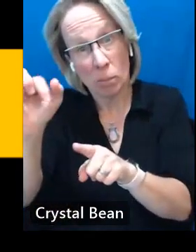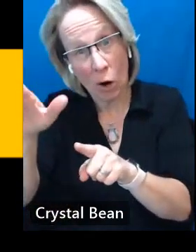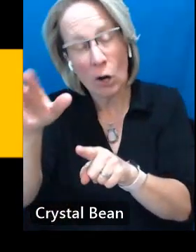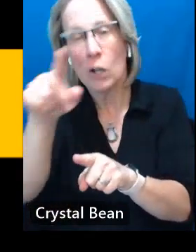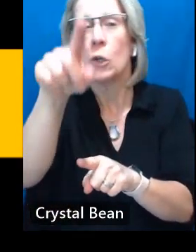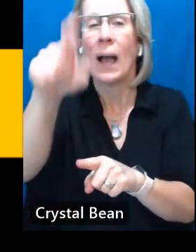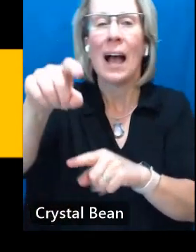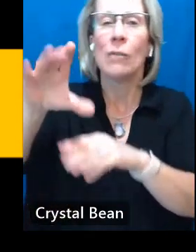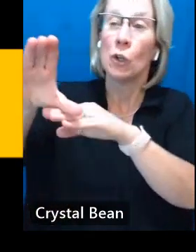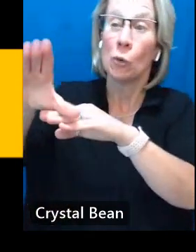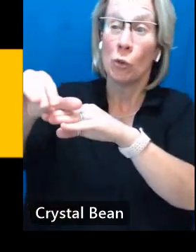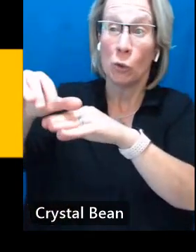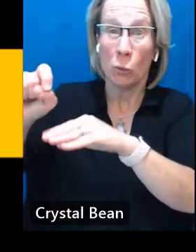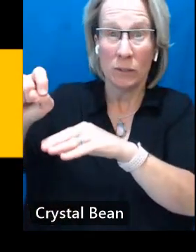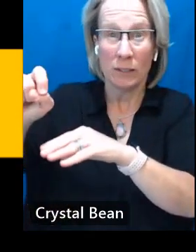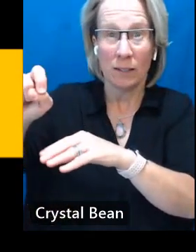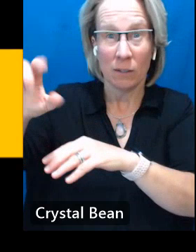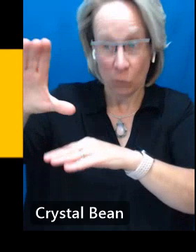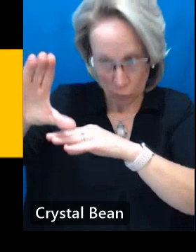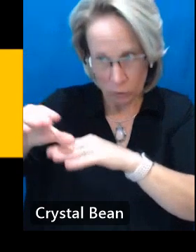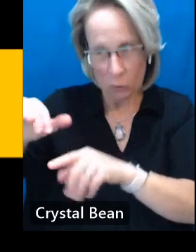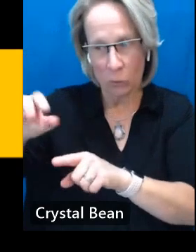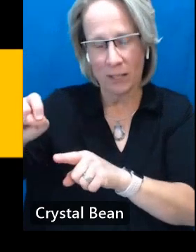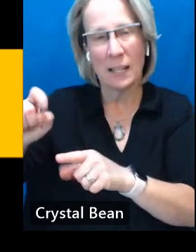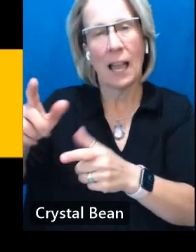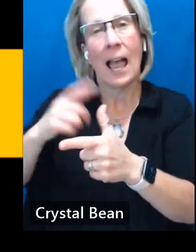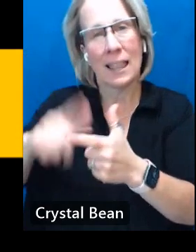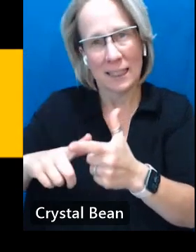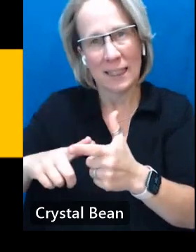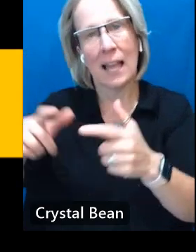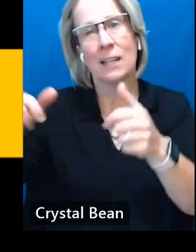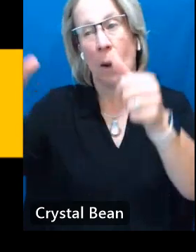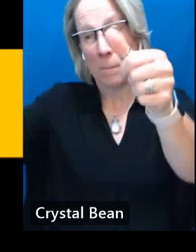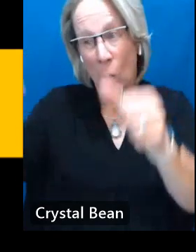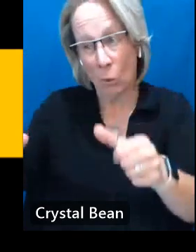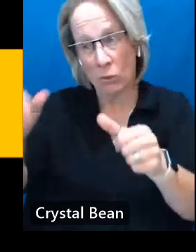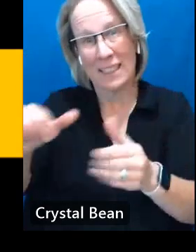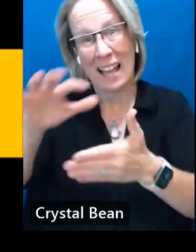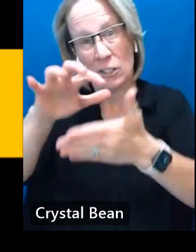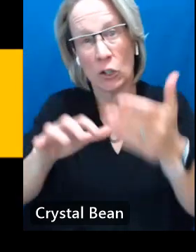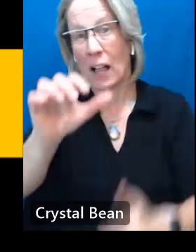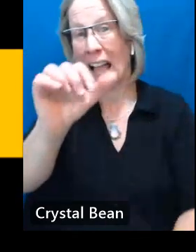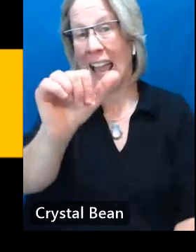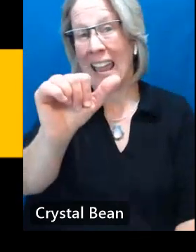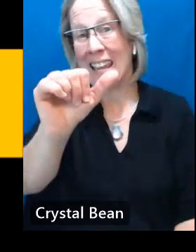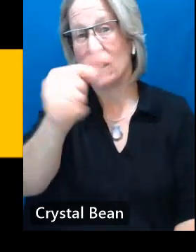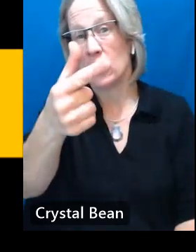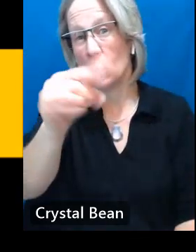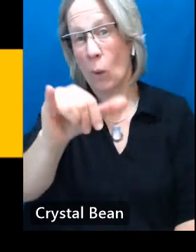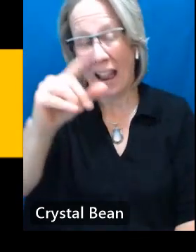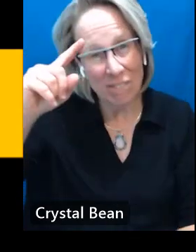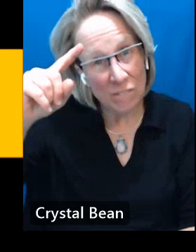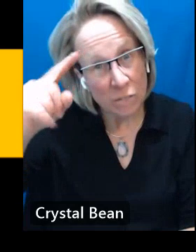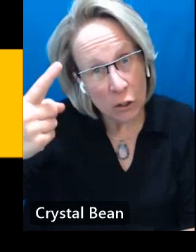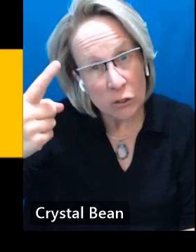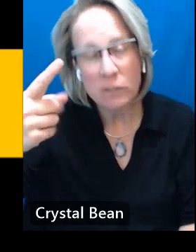that journal AGY entry type before we can post the parent